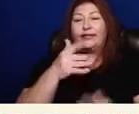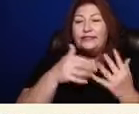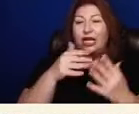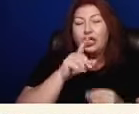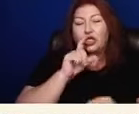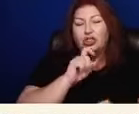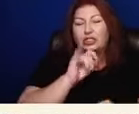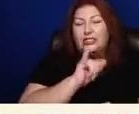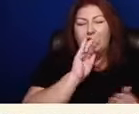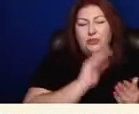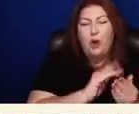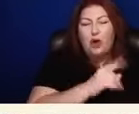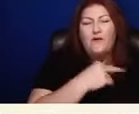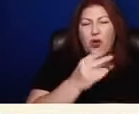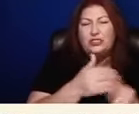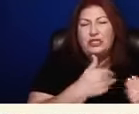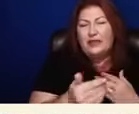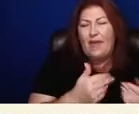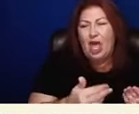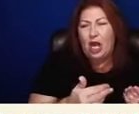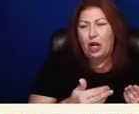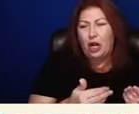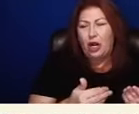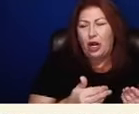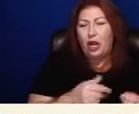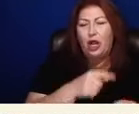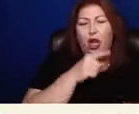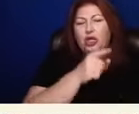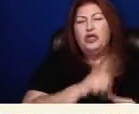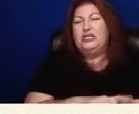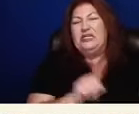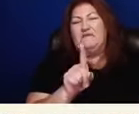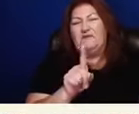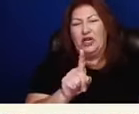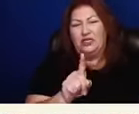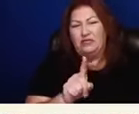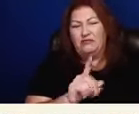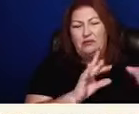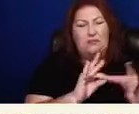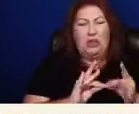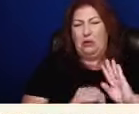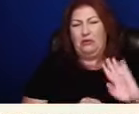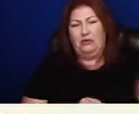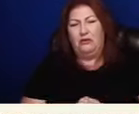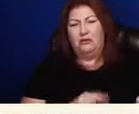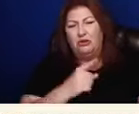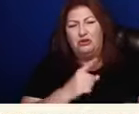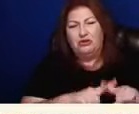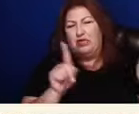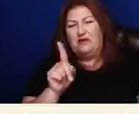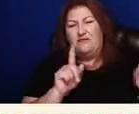voice doesn't matter, that you're too different to belong, you're too different to be cool.